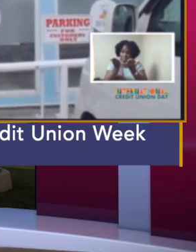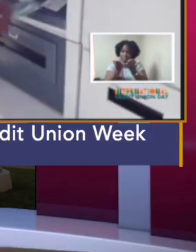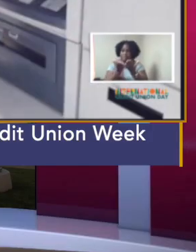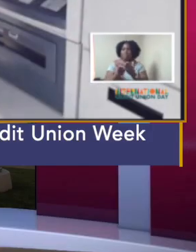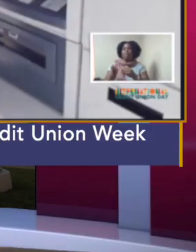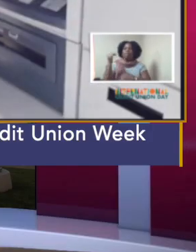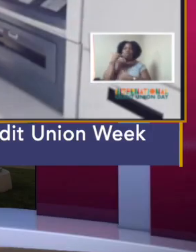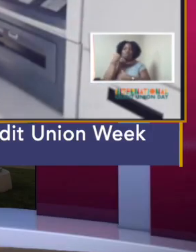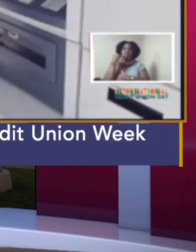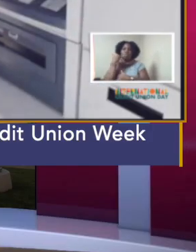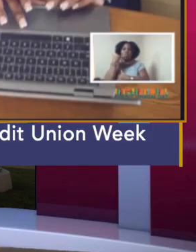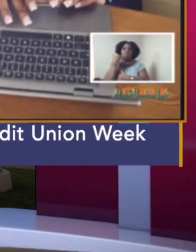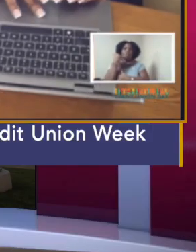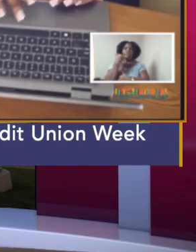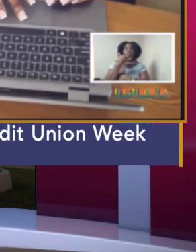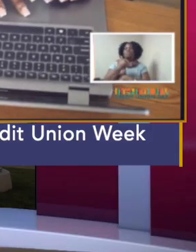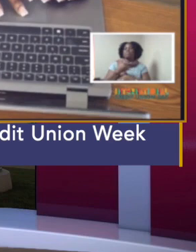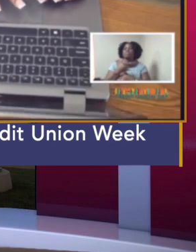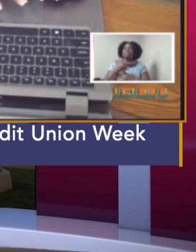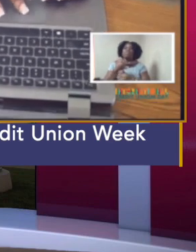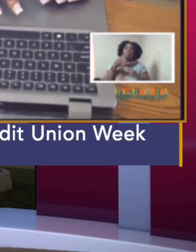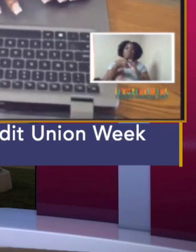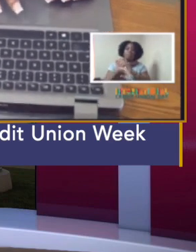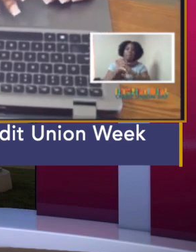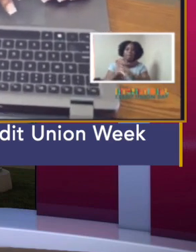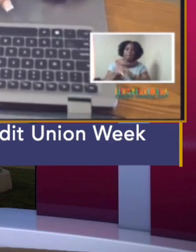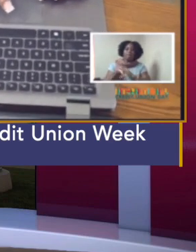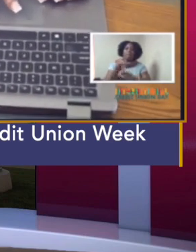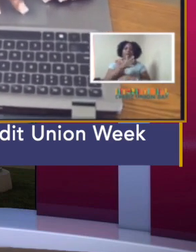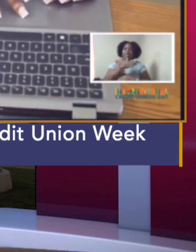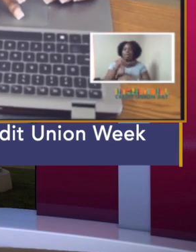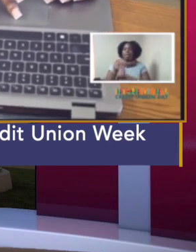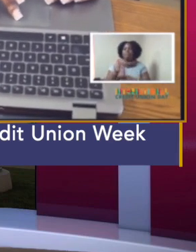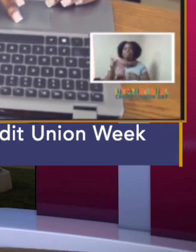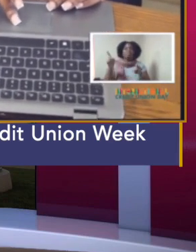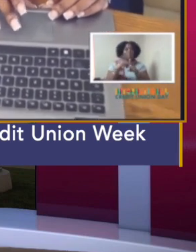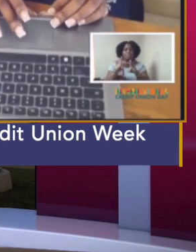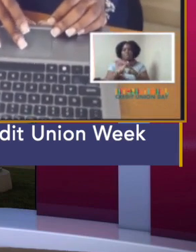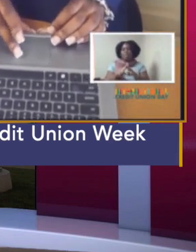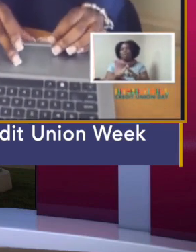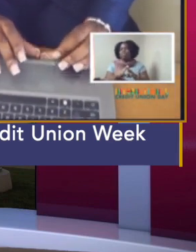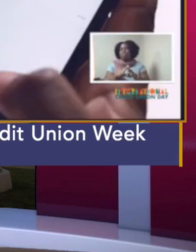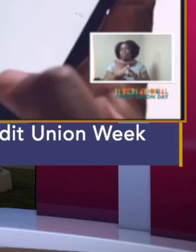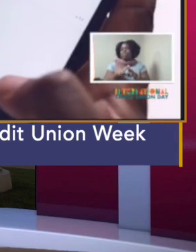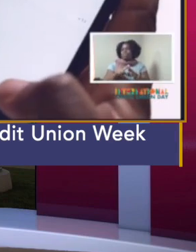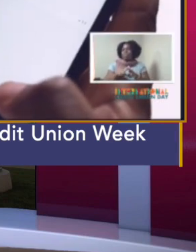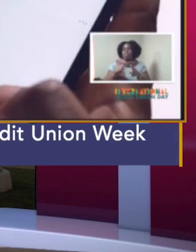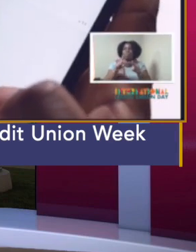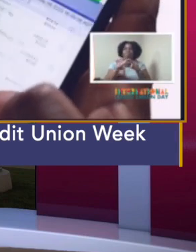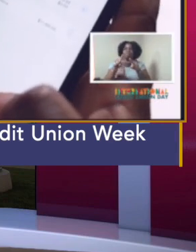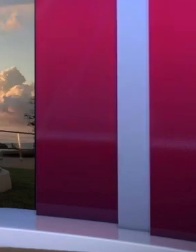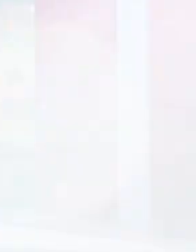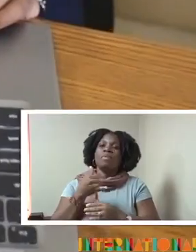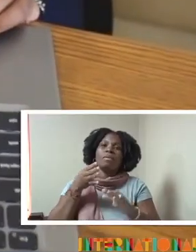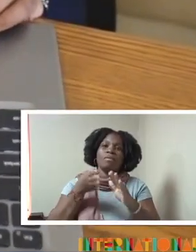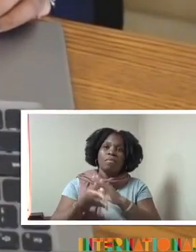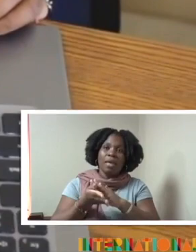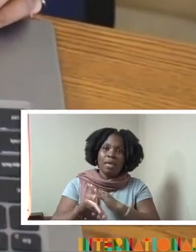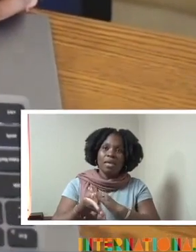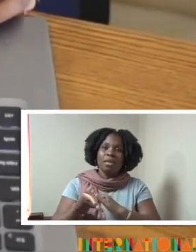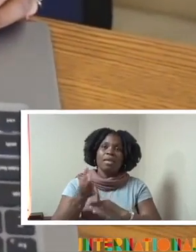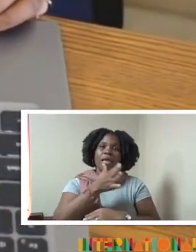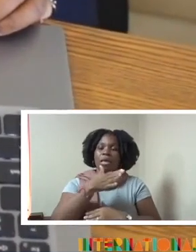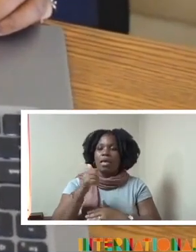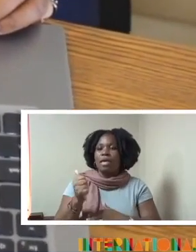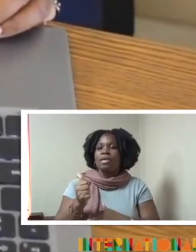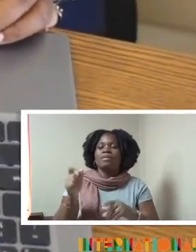streamline operations, but also enhance accessibility and efficiency for all members. With the